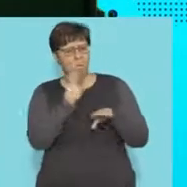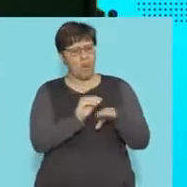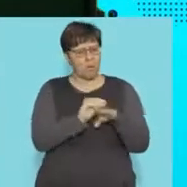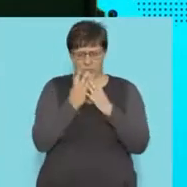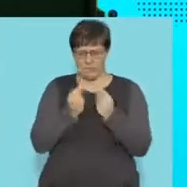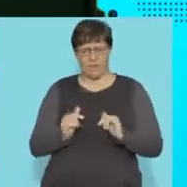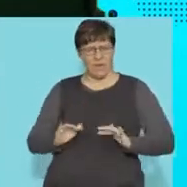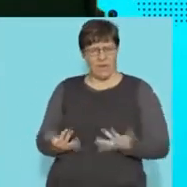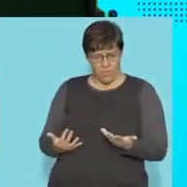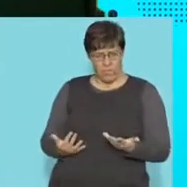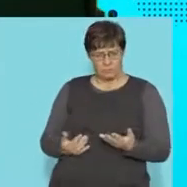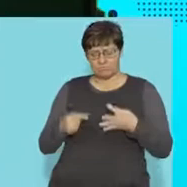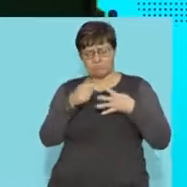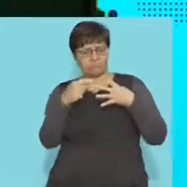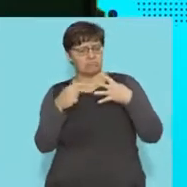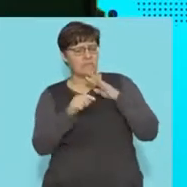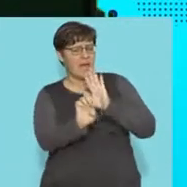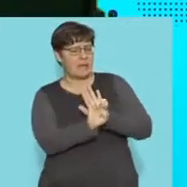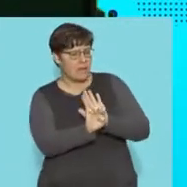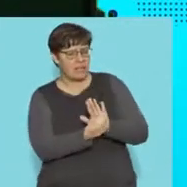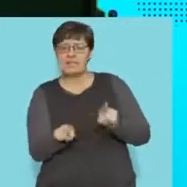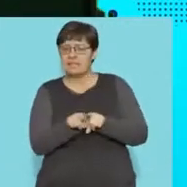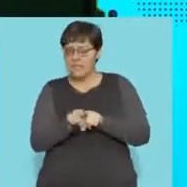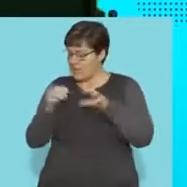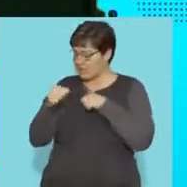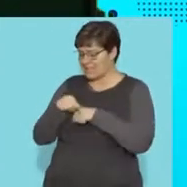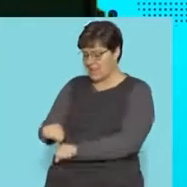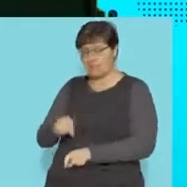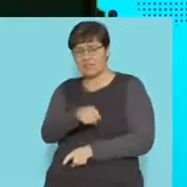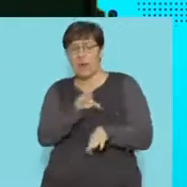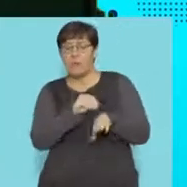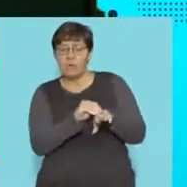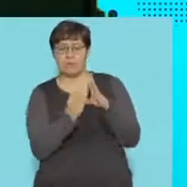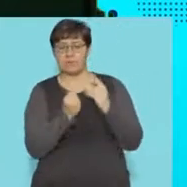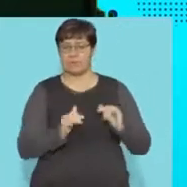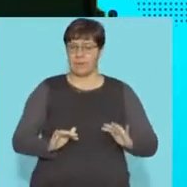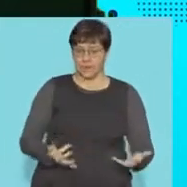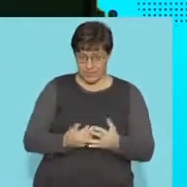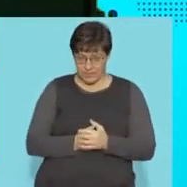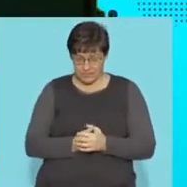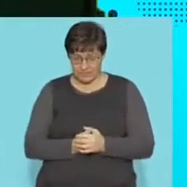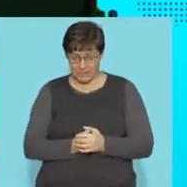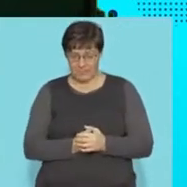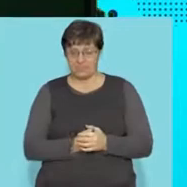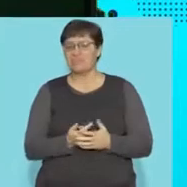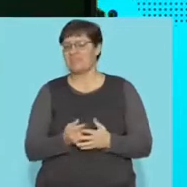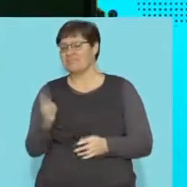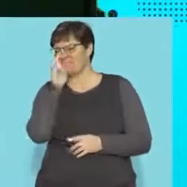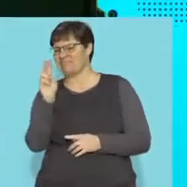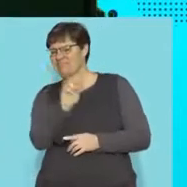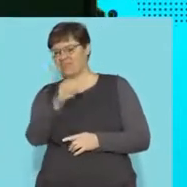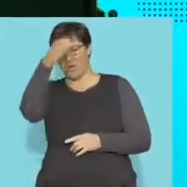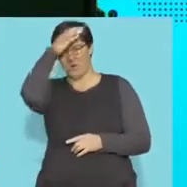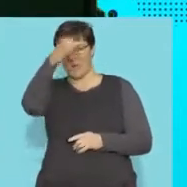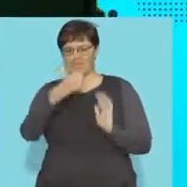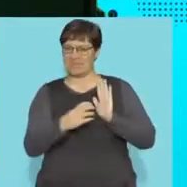go through a few examples as well as some strategies on how we can solve measurement questions. Let's have a look at our concept map